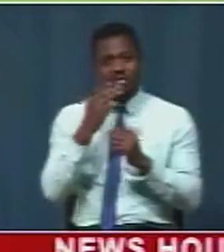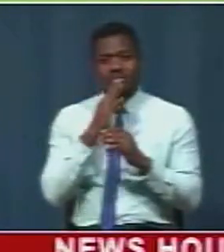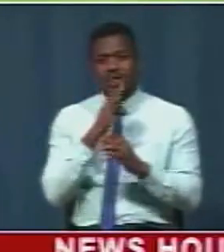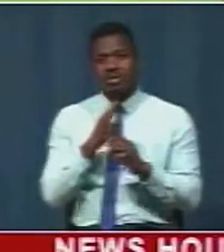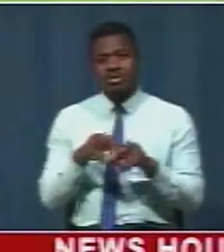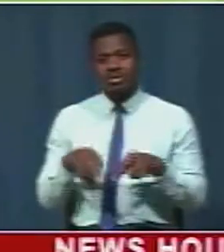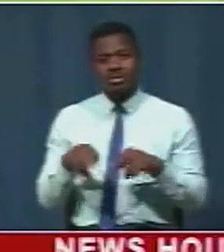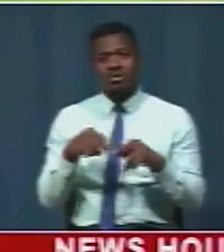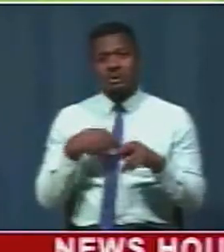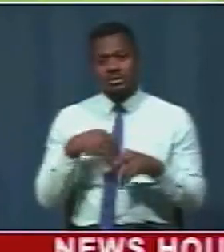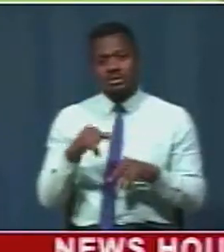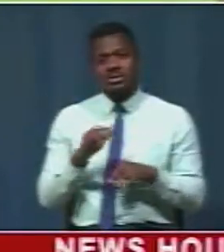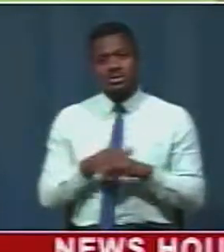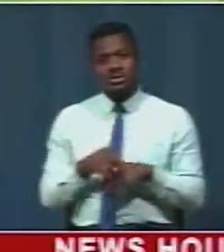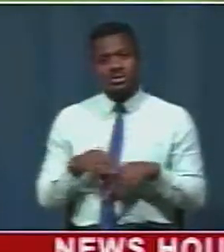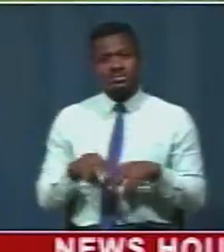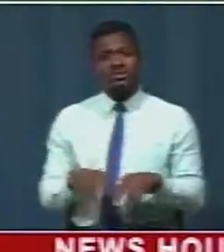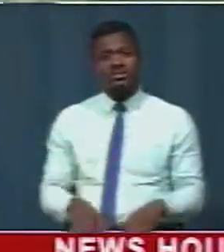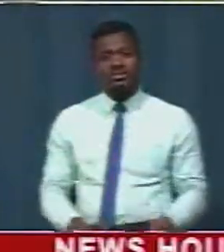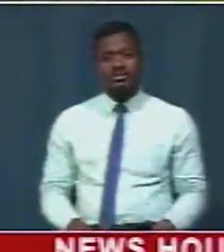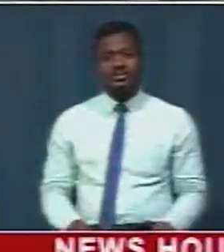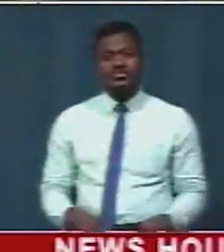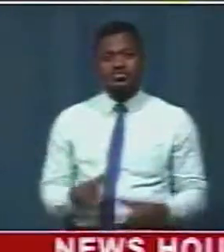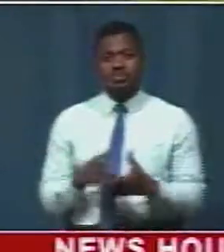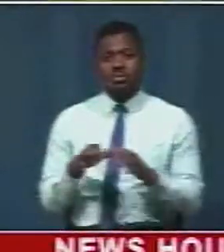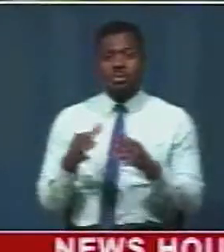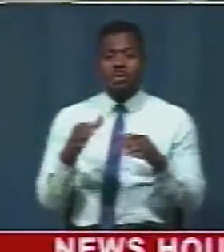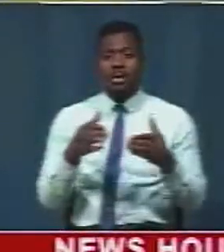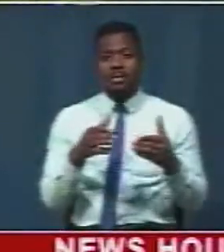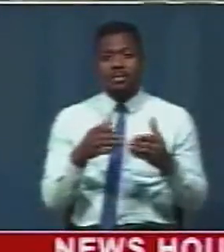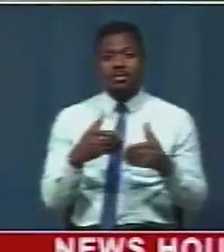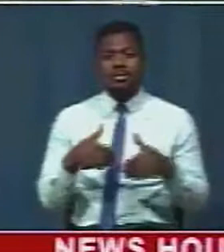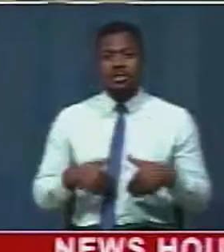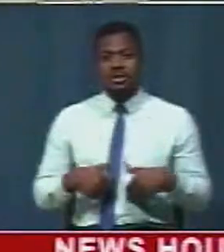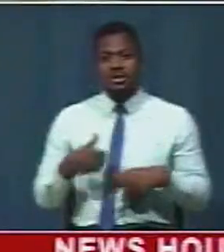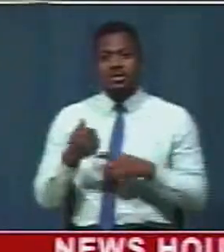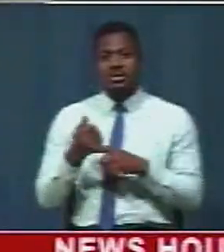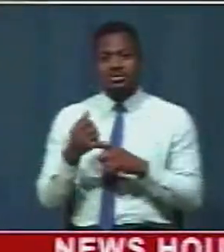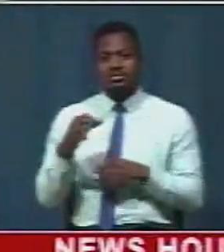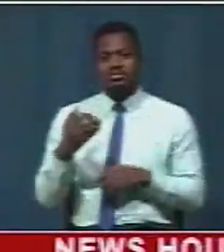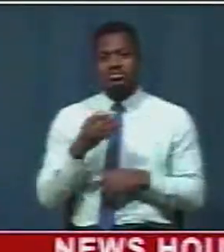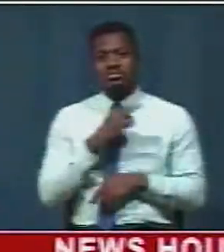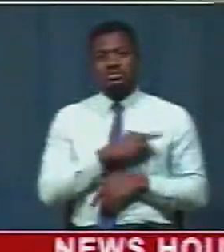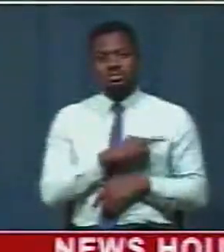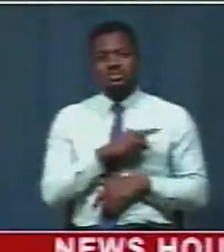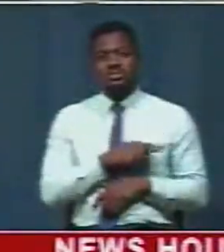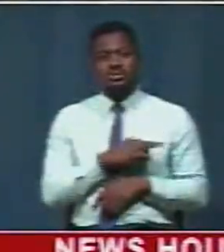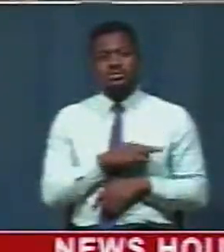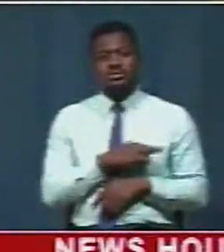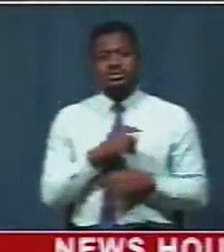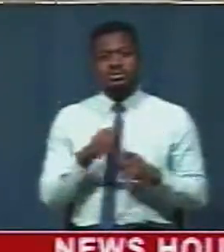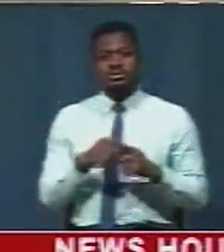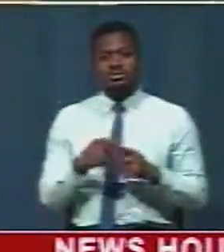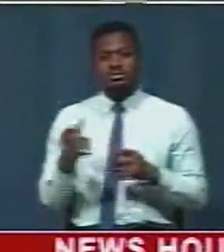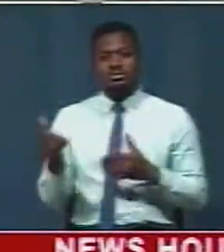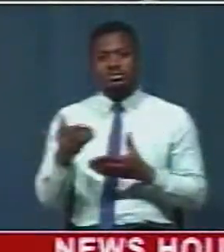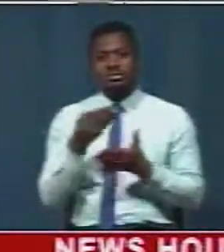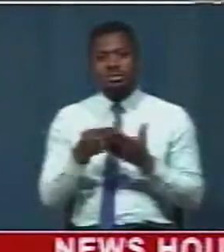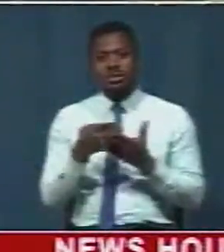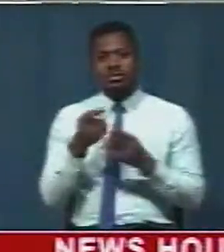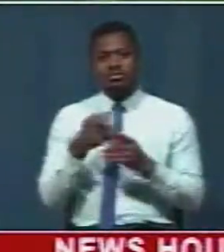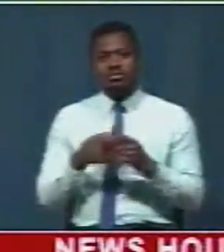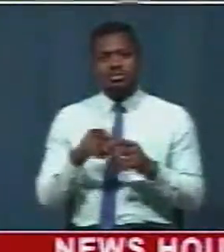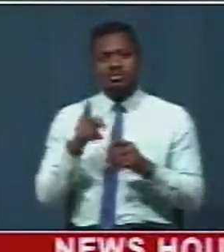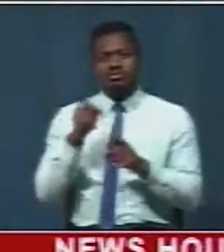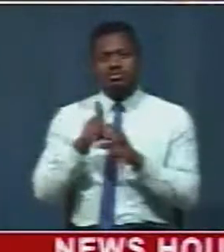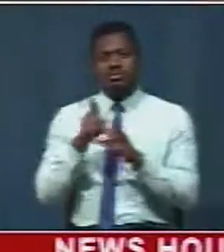road, that's why we are still on it. In some communities, the youth have taken advantage of the situation to extort money from